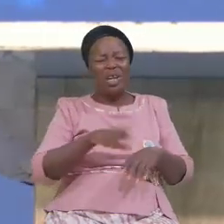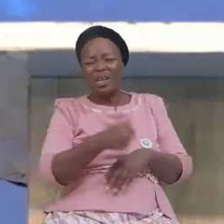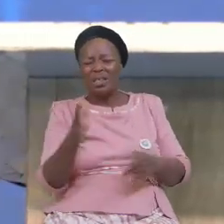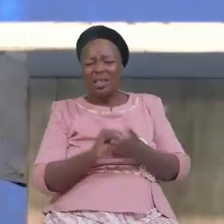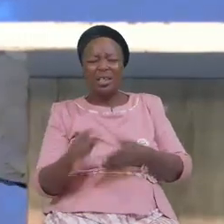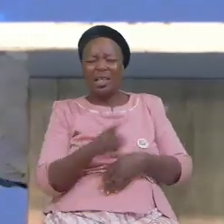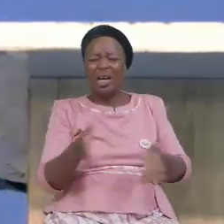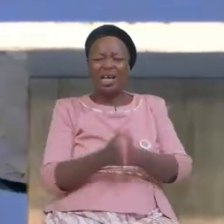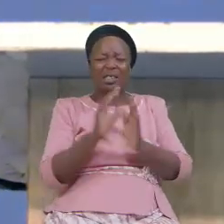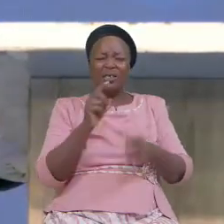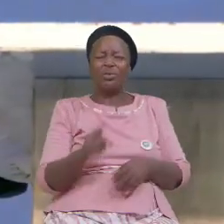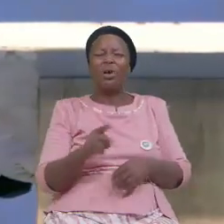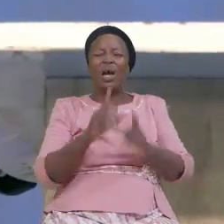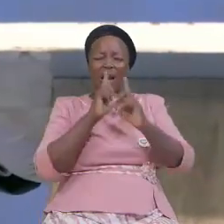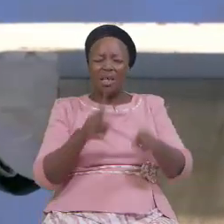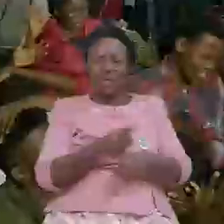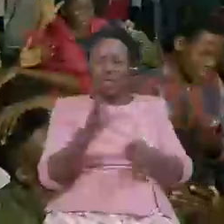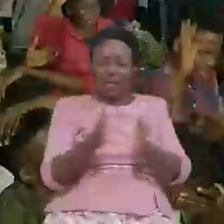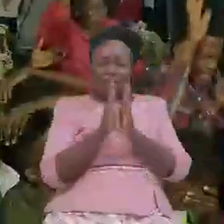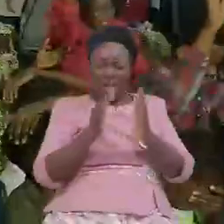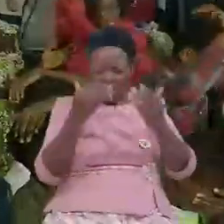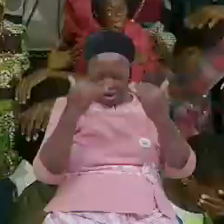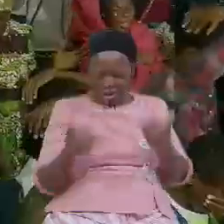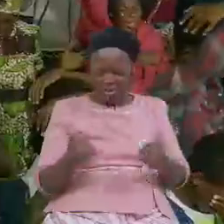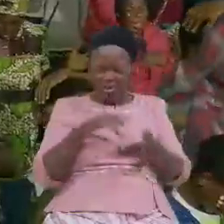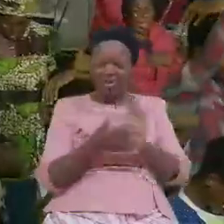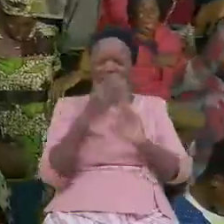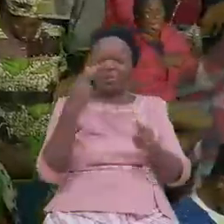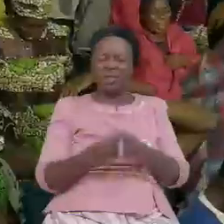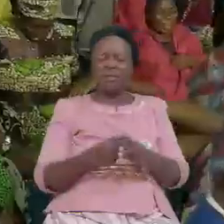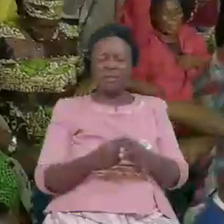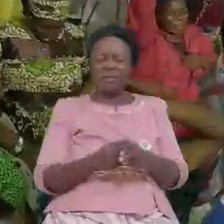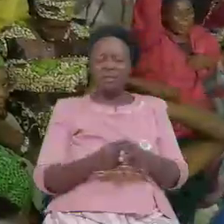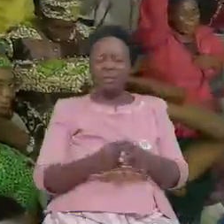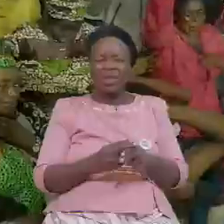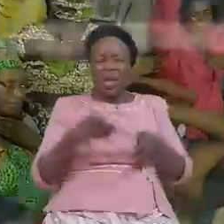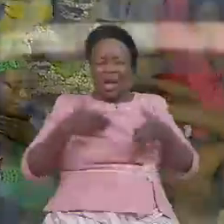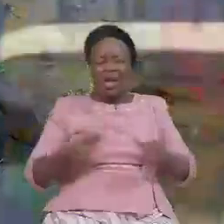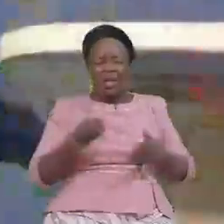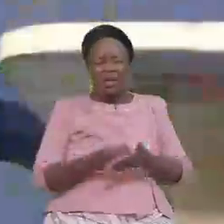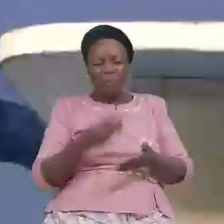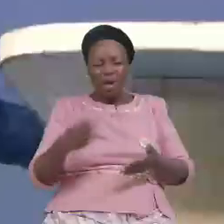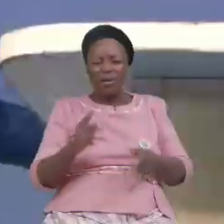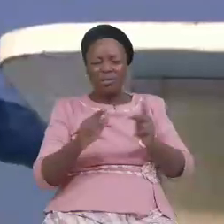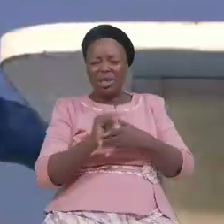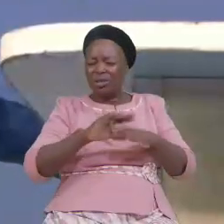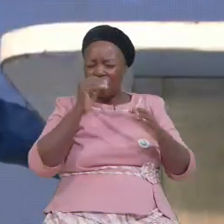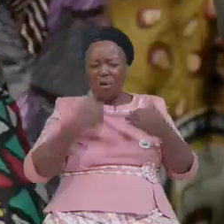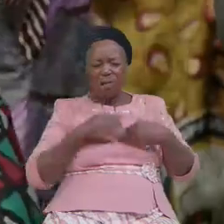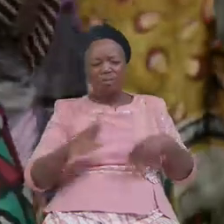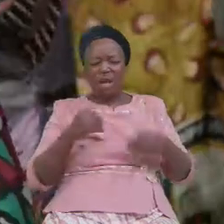you, answer their prayers right now. Let the barren have miracle